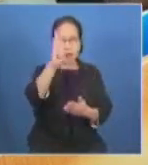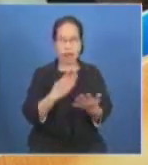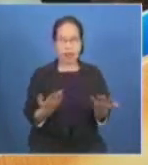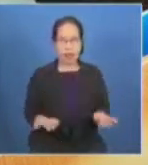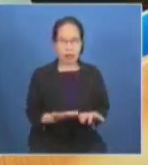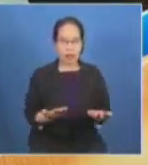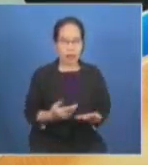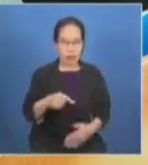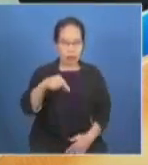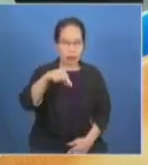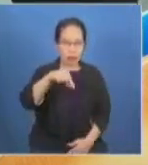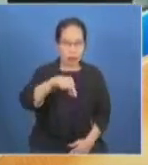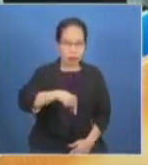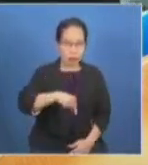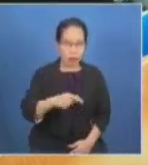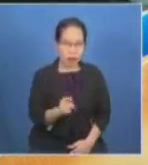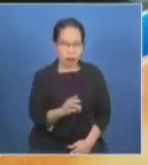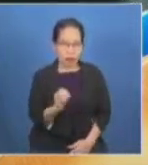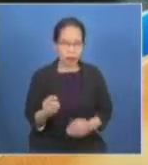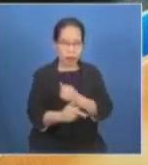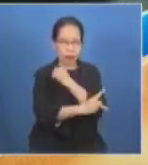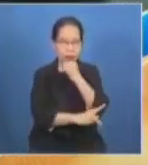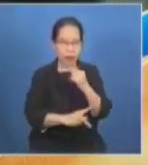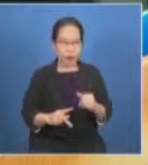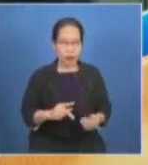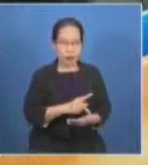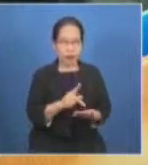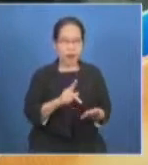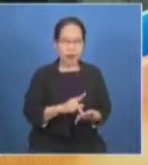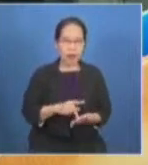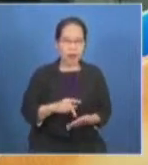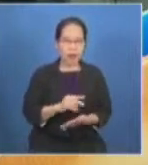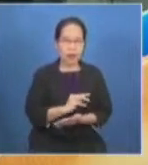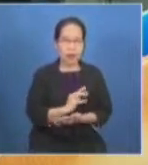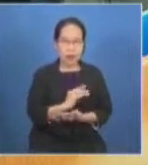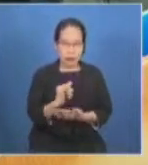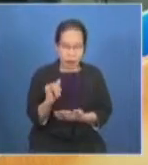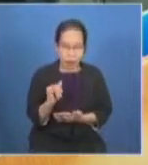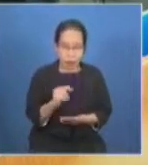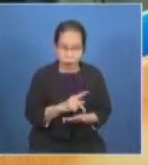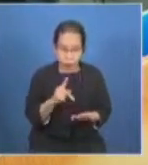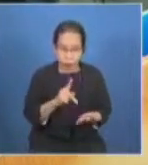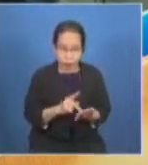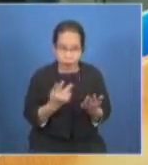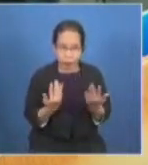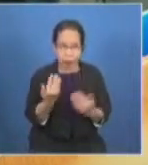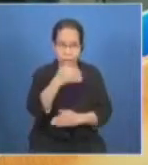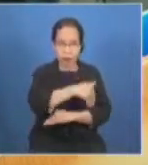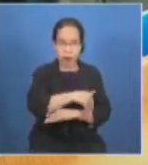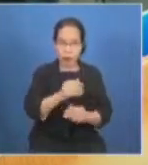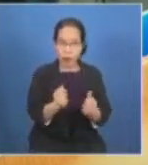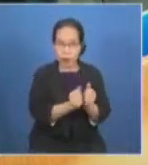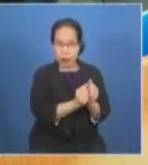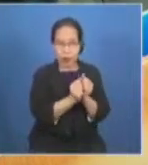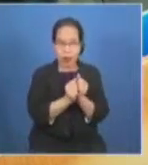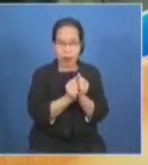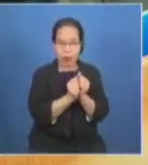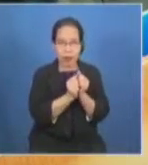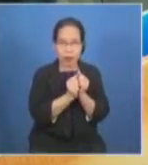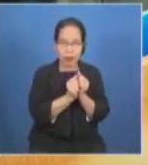in Quirino Province, we are taking part in the activity of MCGI.